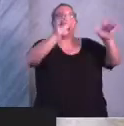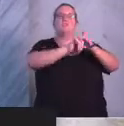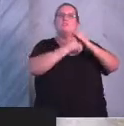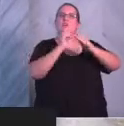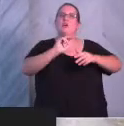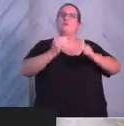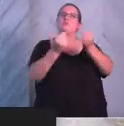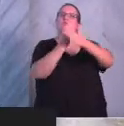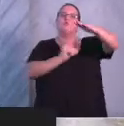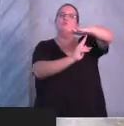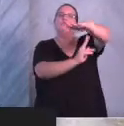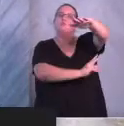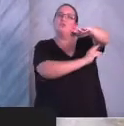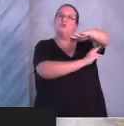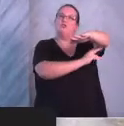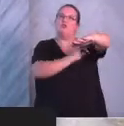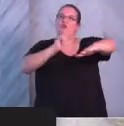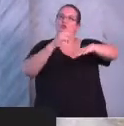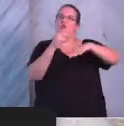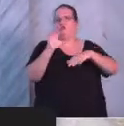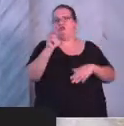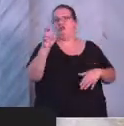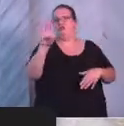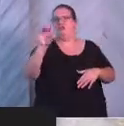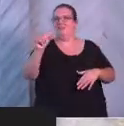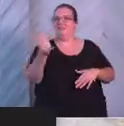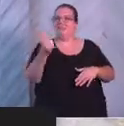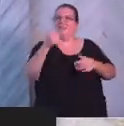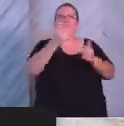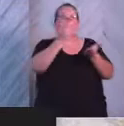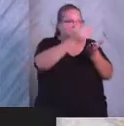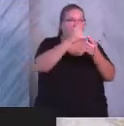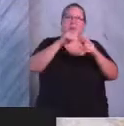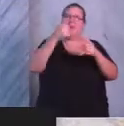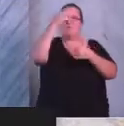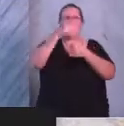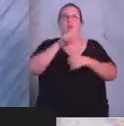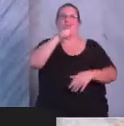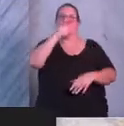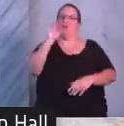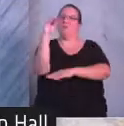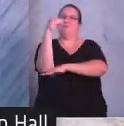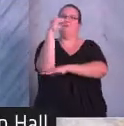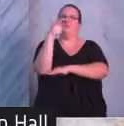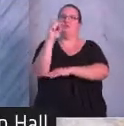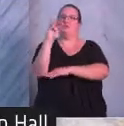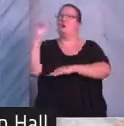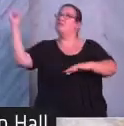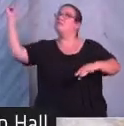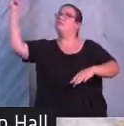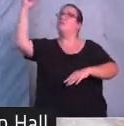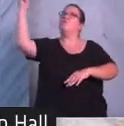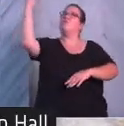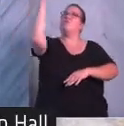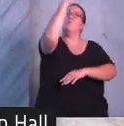crossing. And I will never forget when the swans flew over us as that happened. And for me,